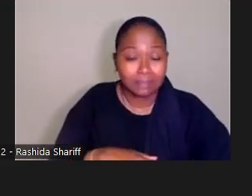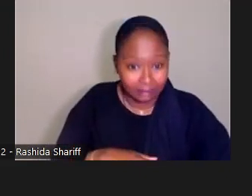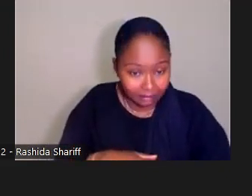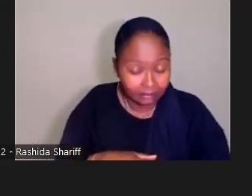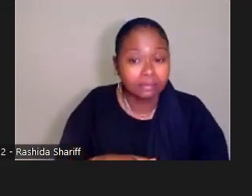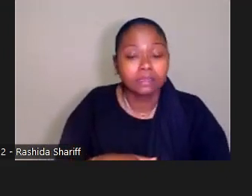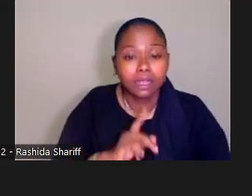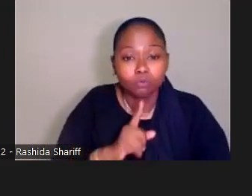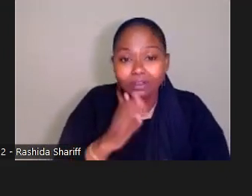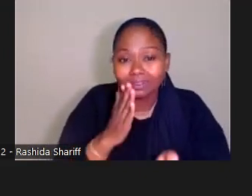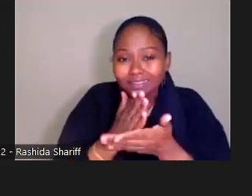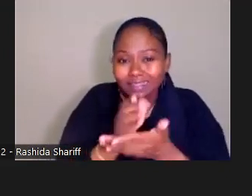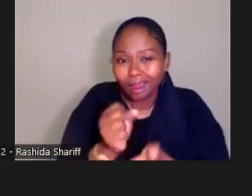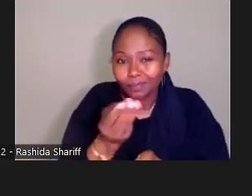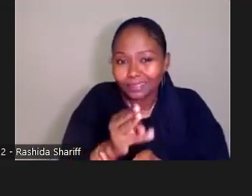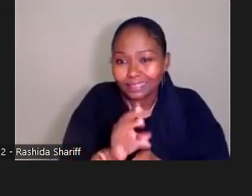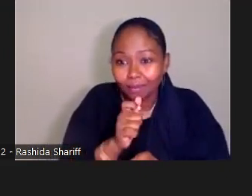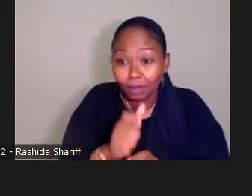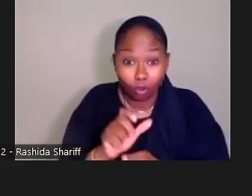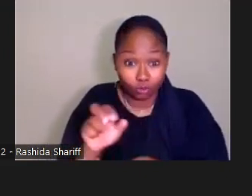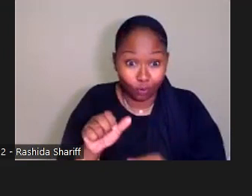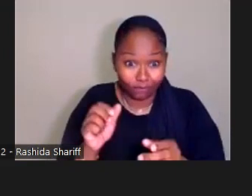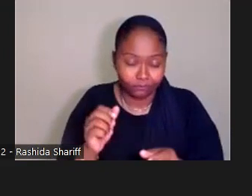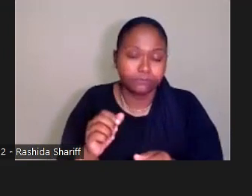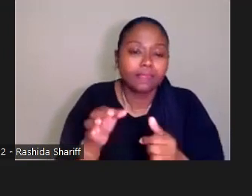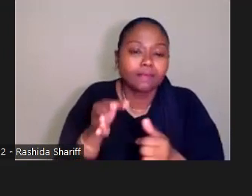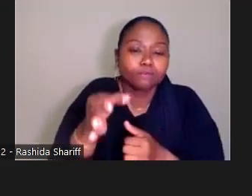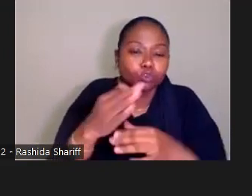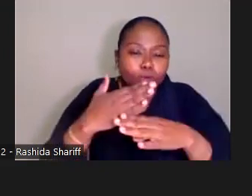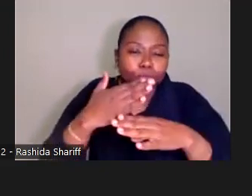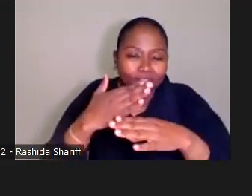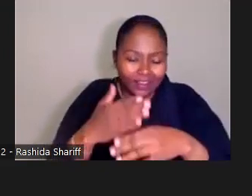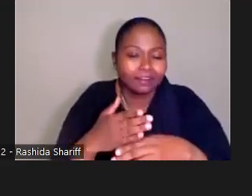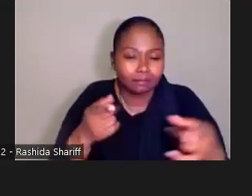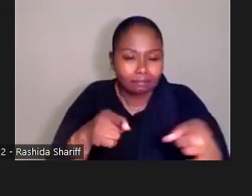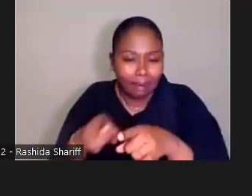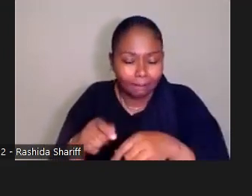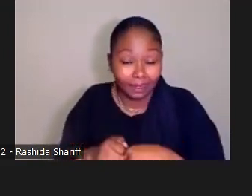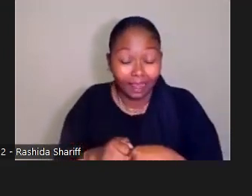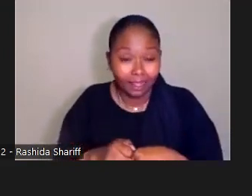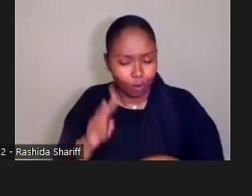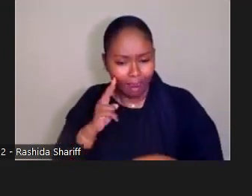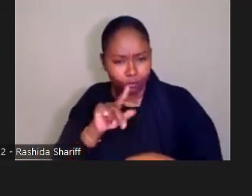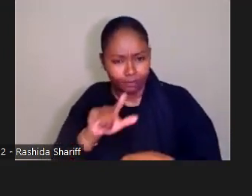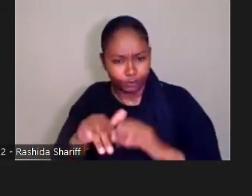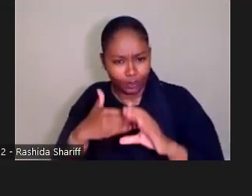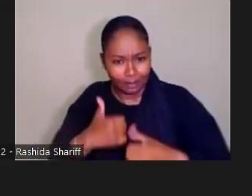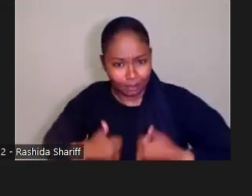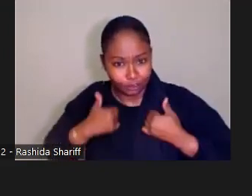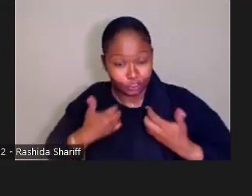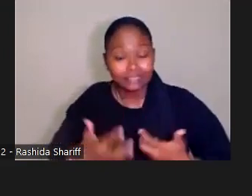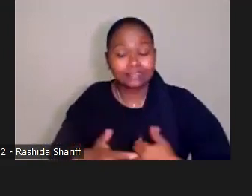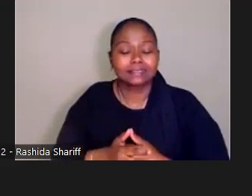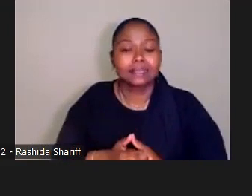further prevent at the exploitation. So I'll look for your email, or I'll check Ranjana, and might be able to share